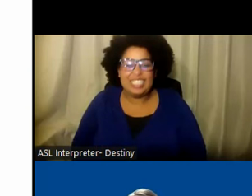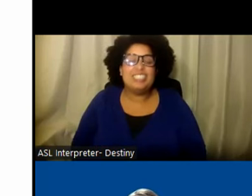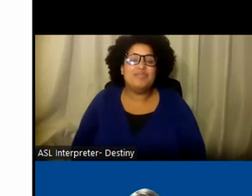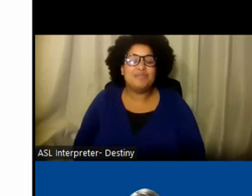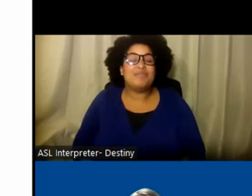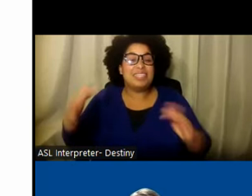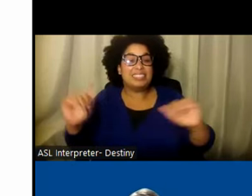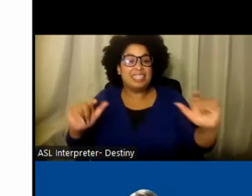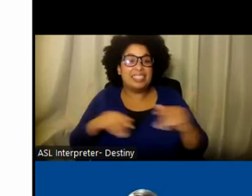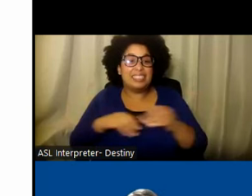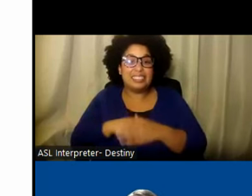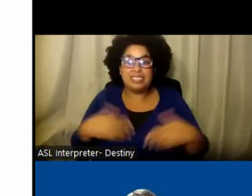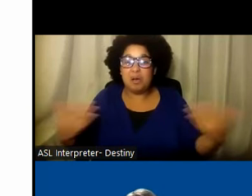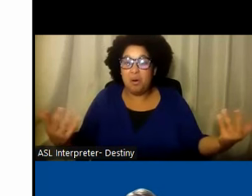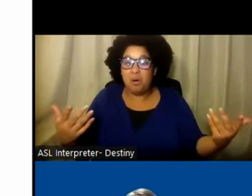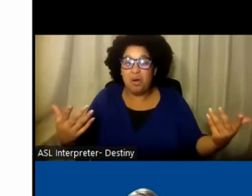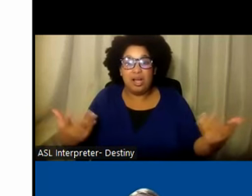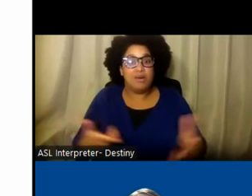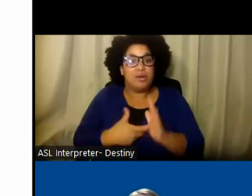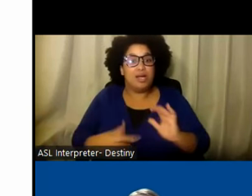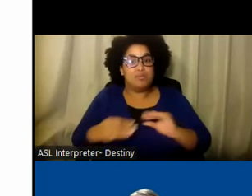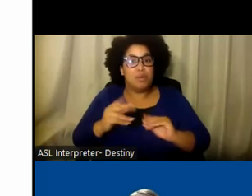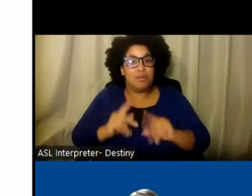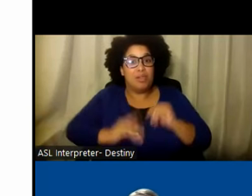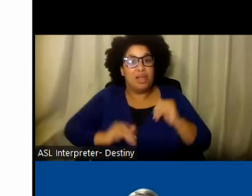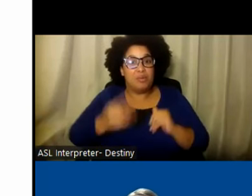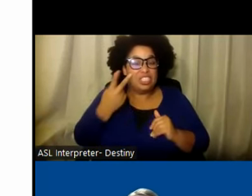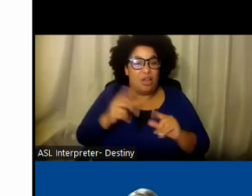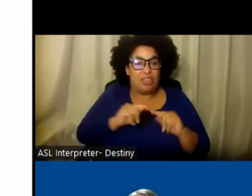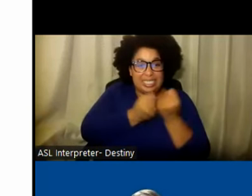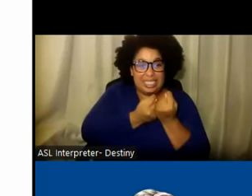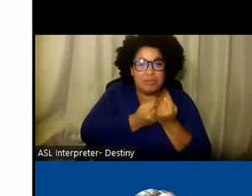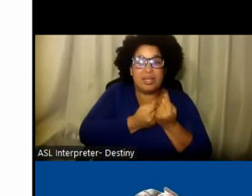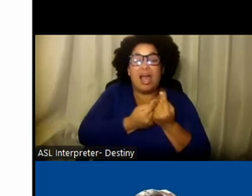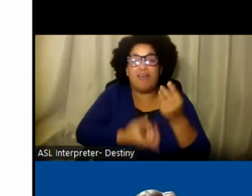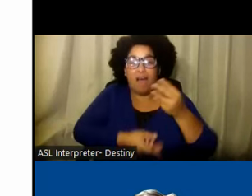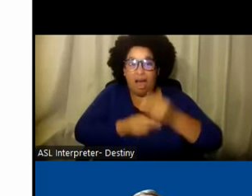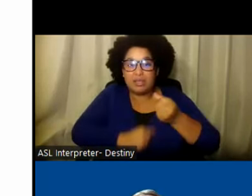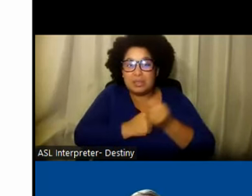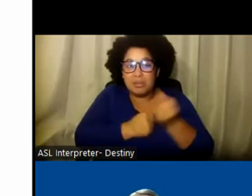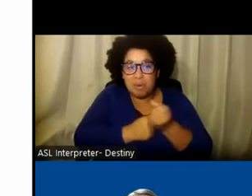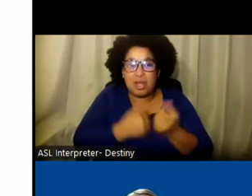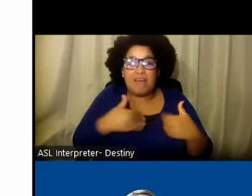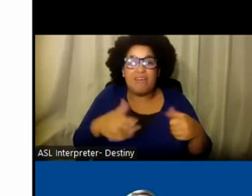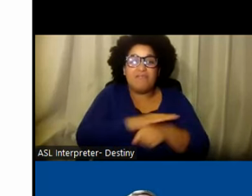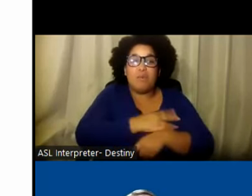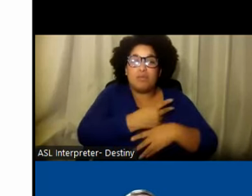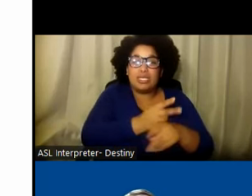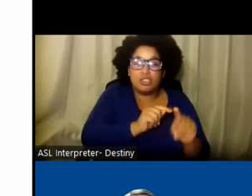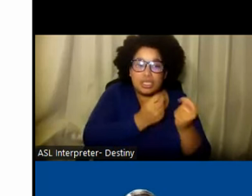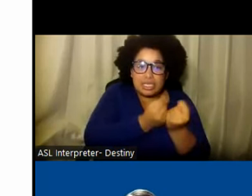So it actually takes a lot more people than just that. As you can see here, we have a whole webinar production team,